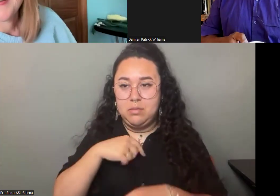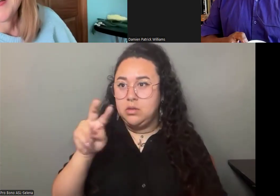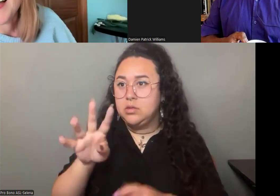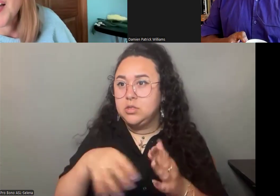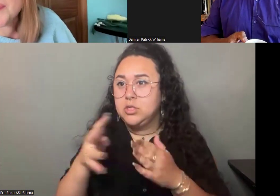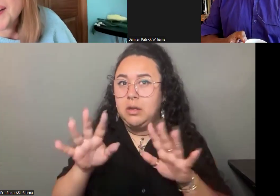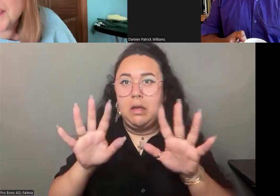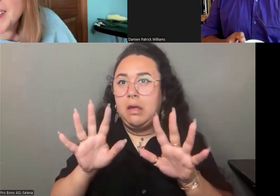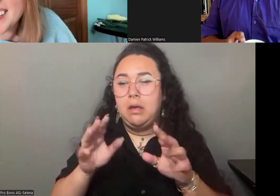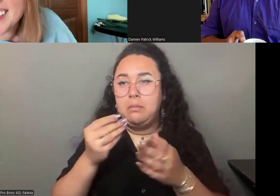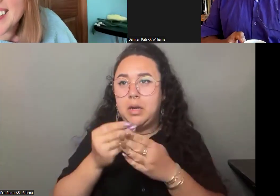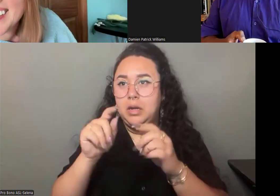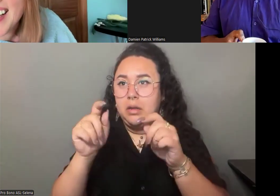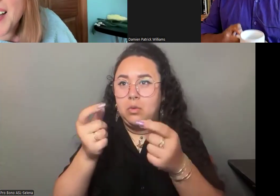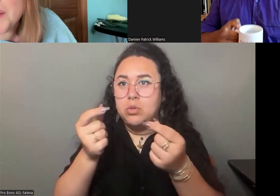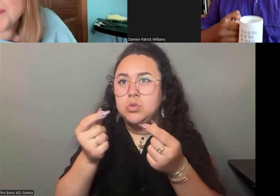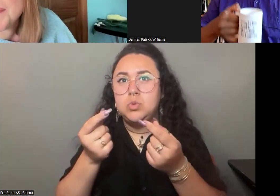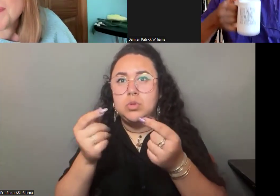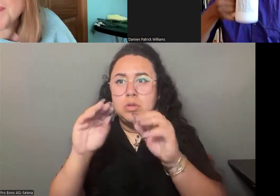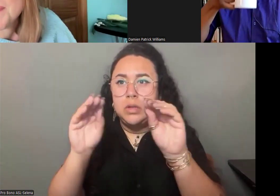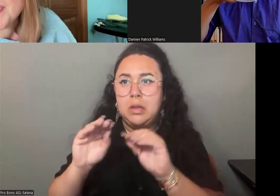spreadsheets. But this is,